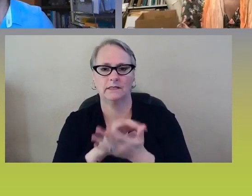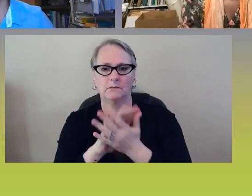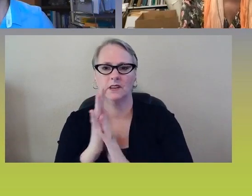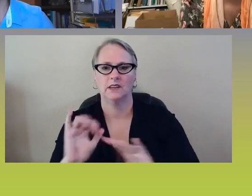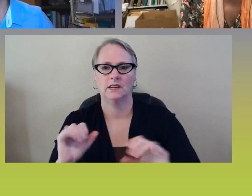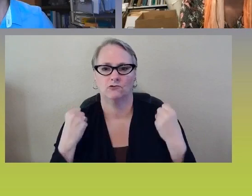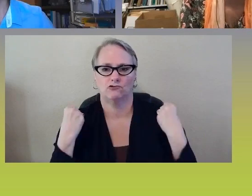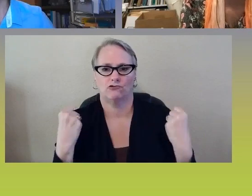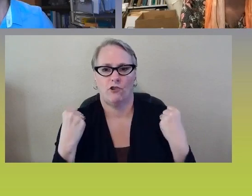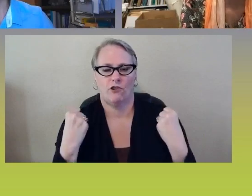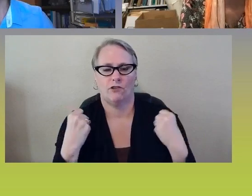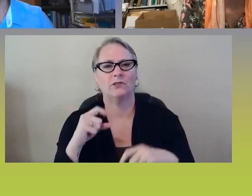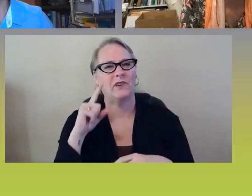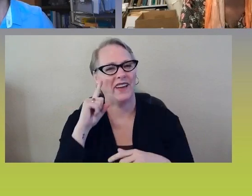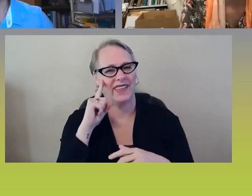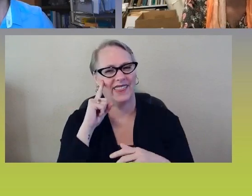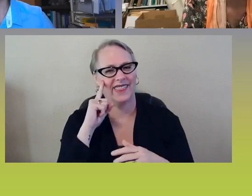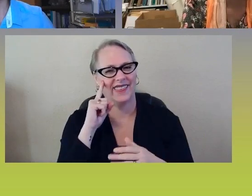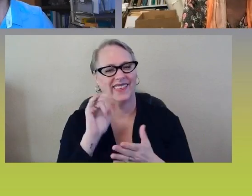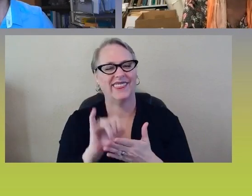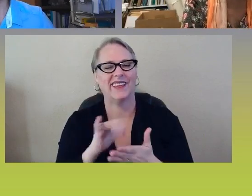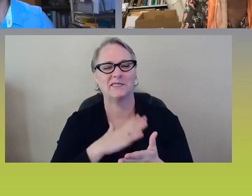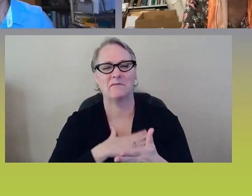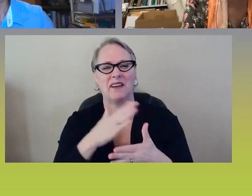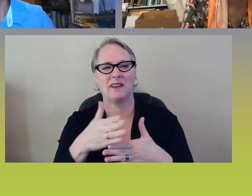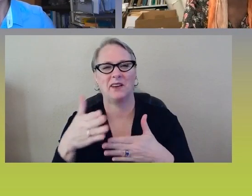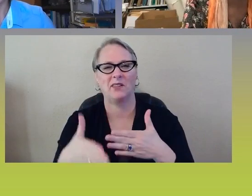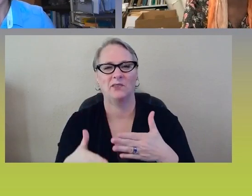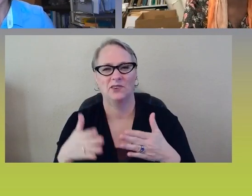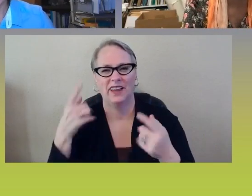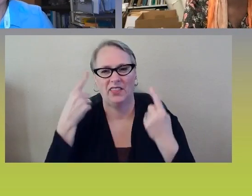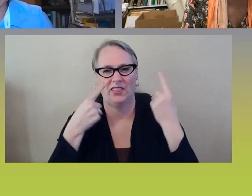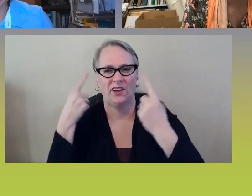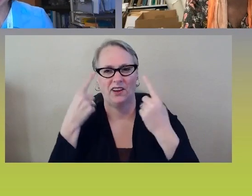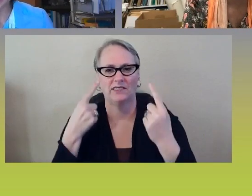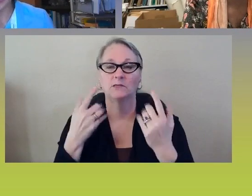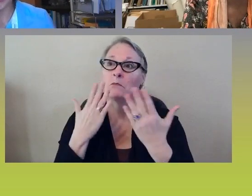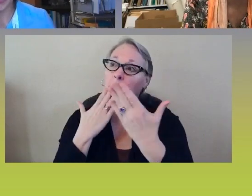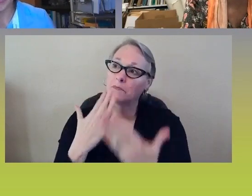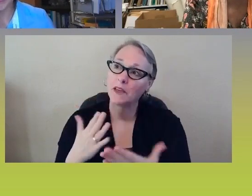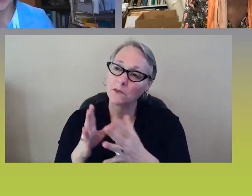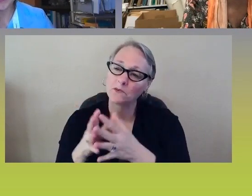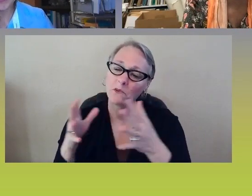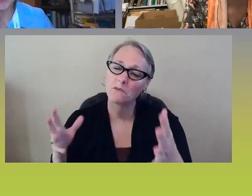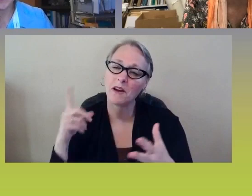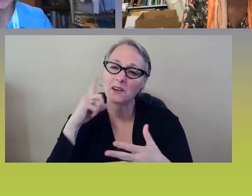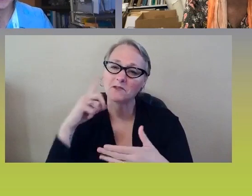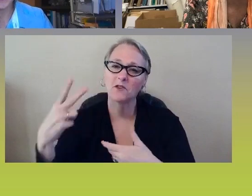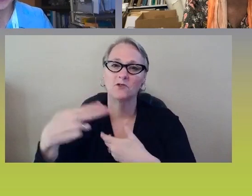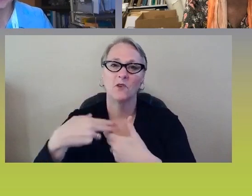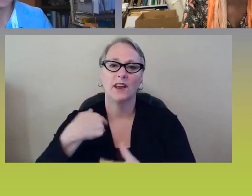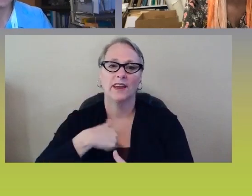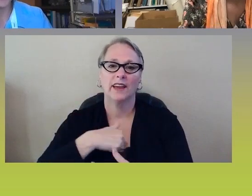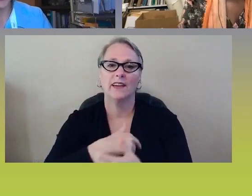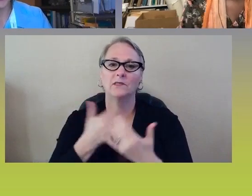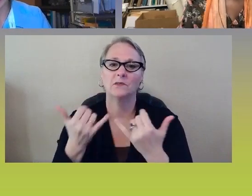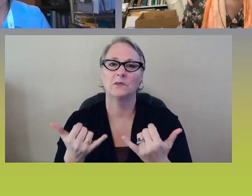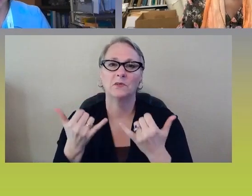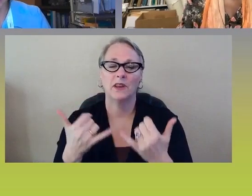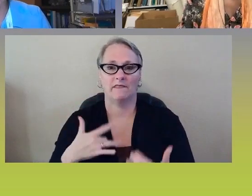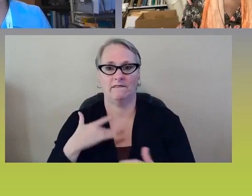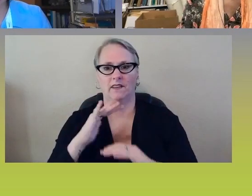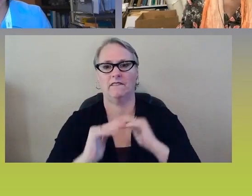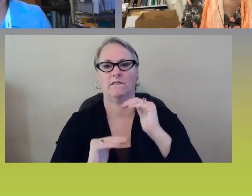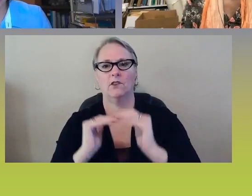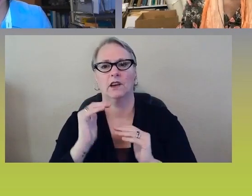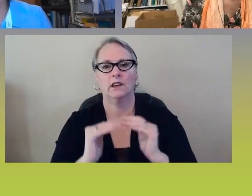I think these are my concluding thoughts. Thank you so much for joining us today, Nilda, and feel free to